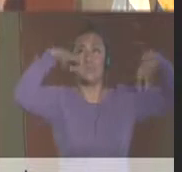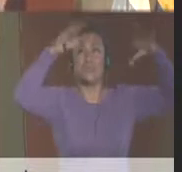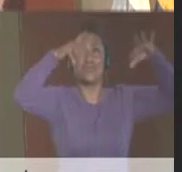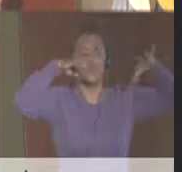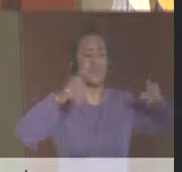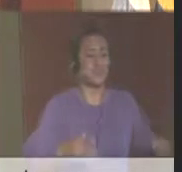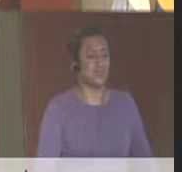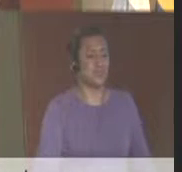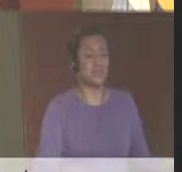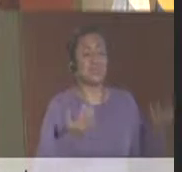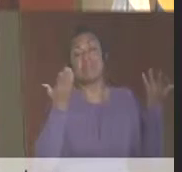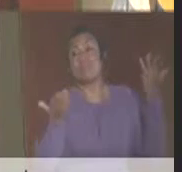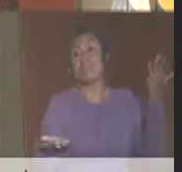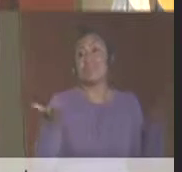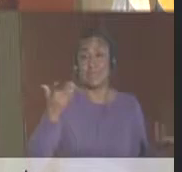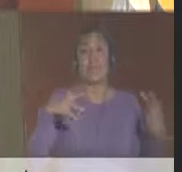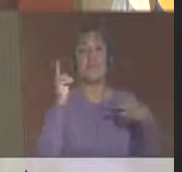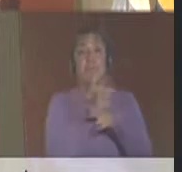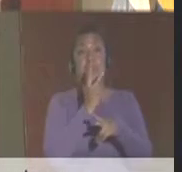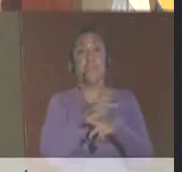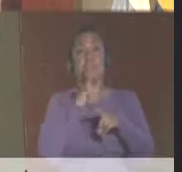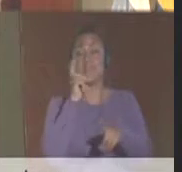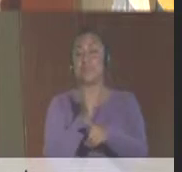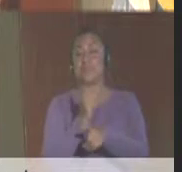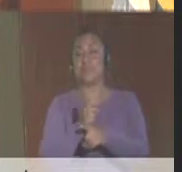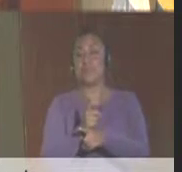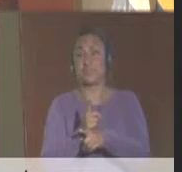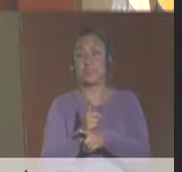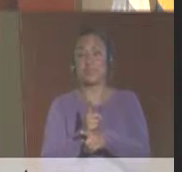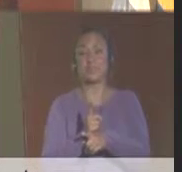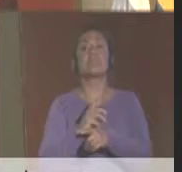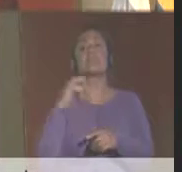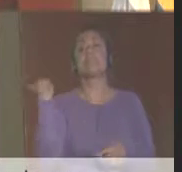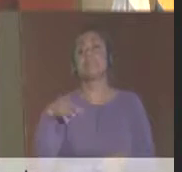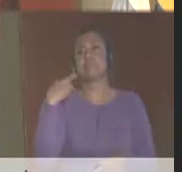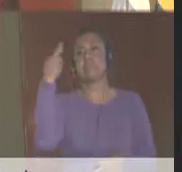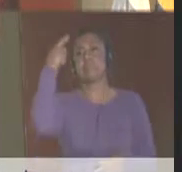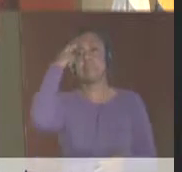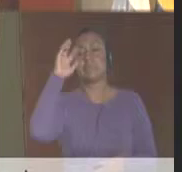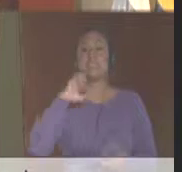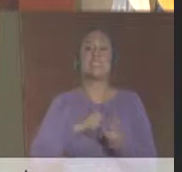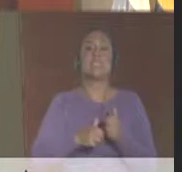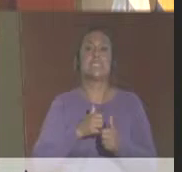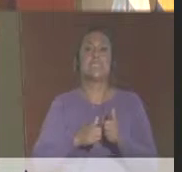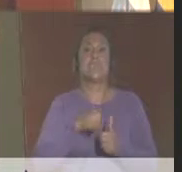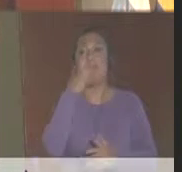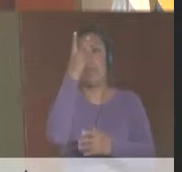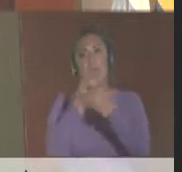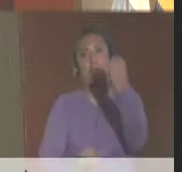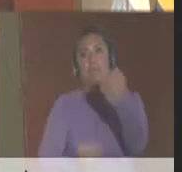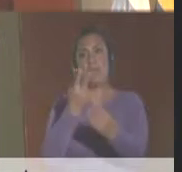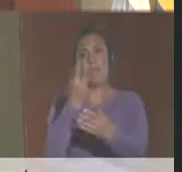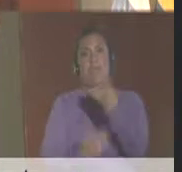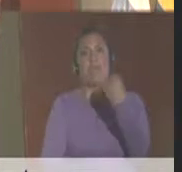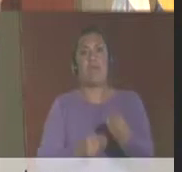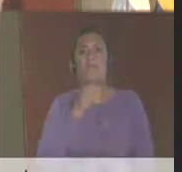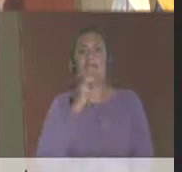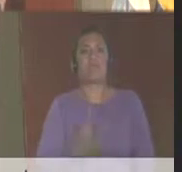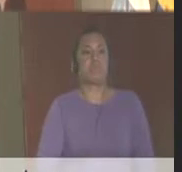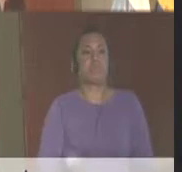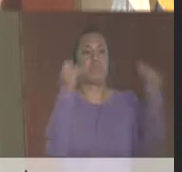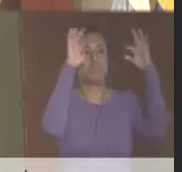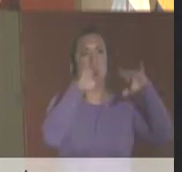and rain causing disasters. And of course, the most important and complex situation is the combination of